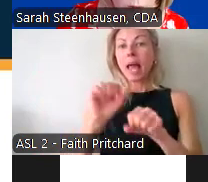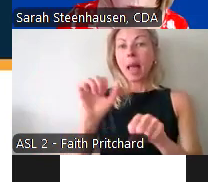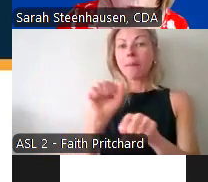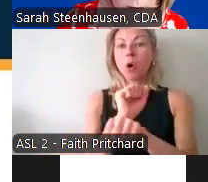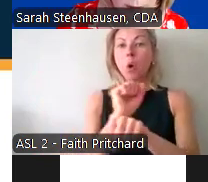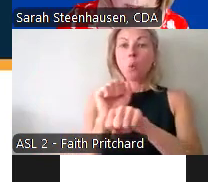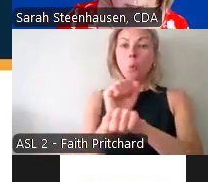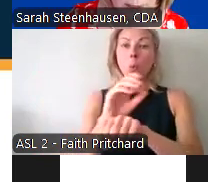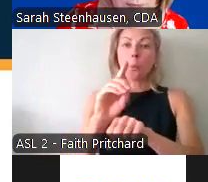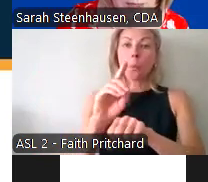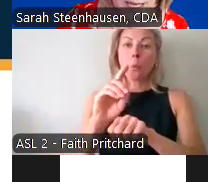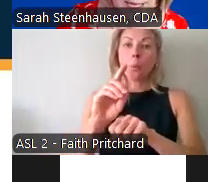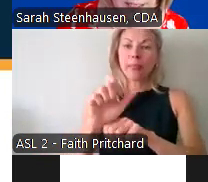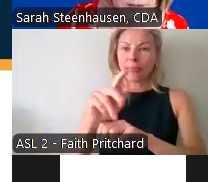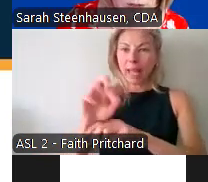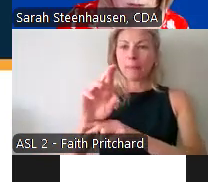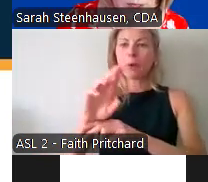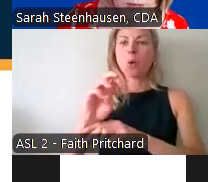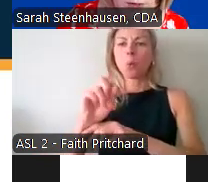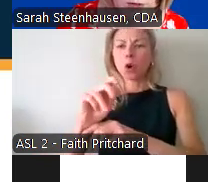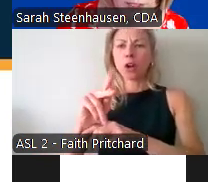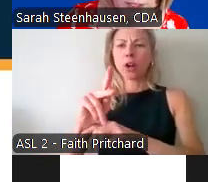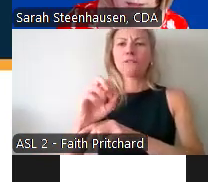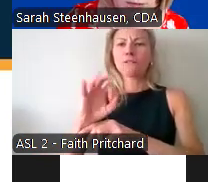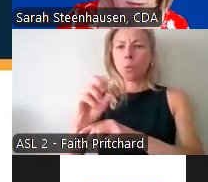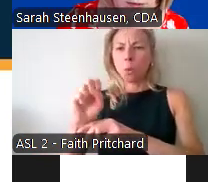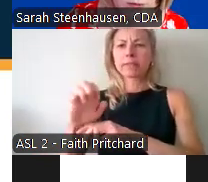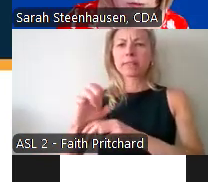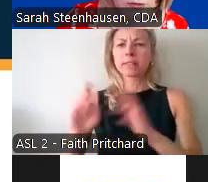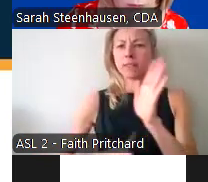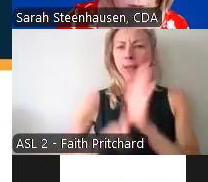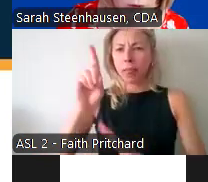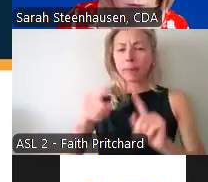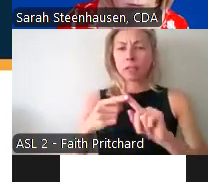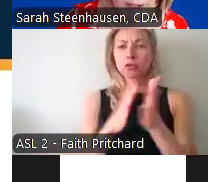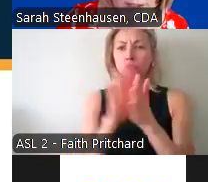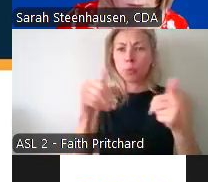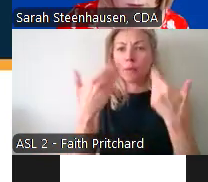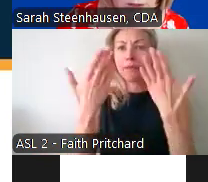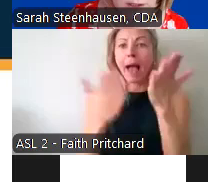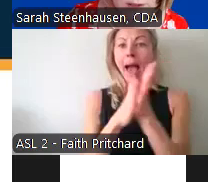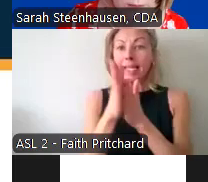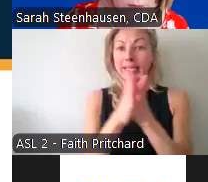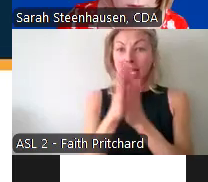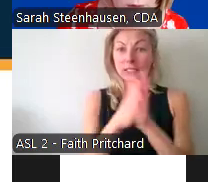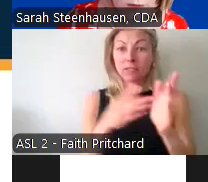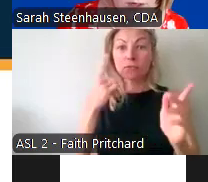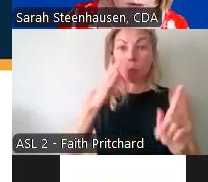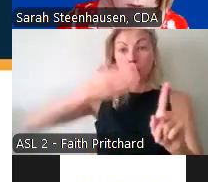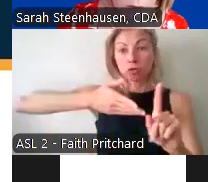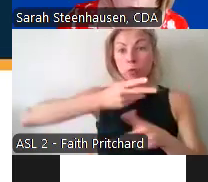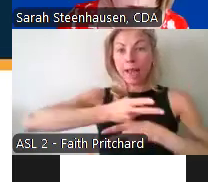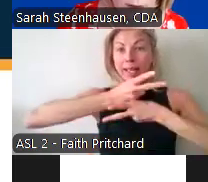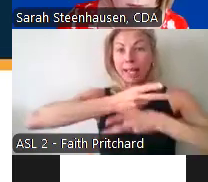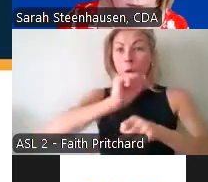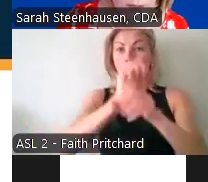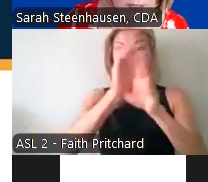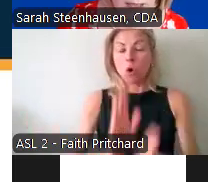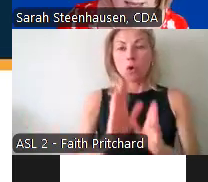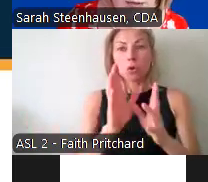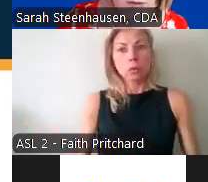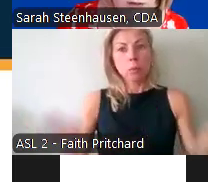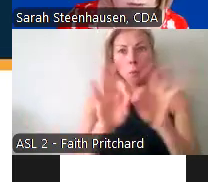build the workforce pipeline and provide training and incentives to support the direct care workers in the important critical work they